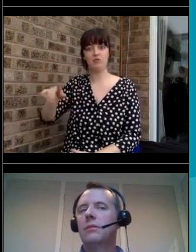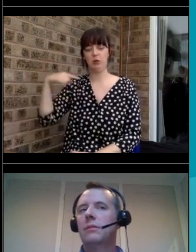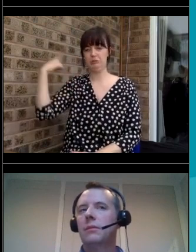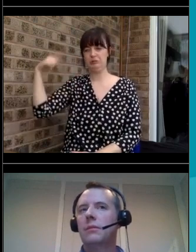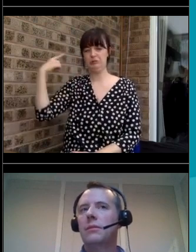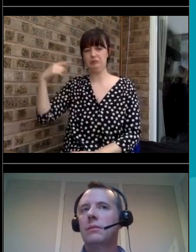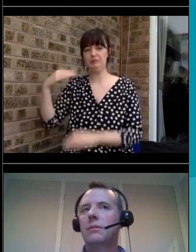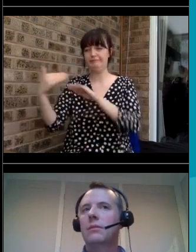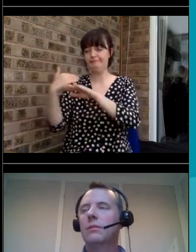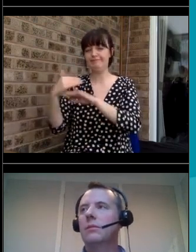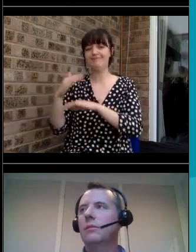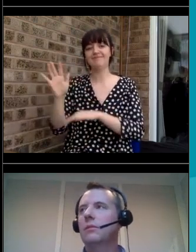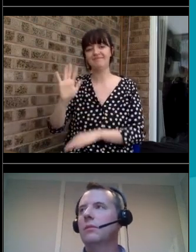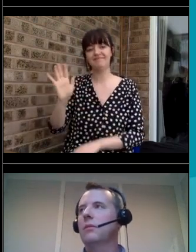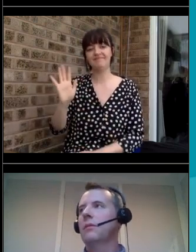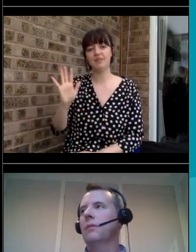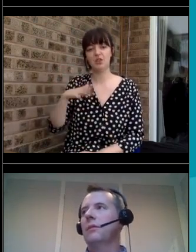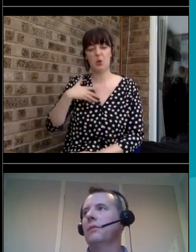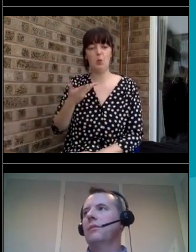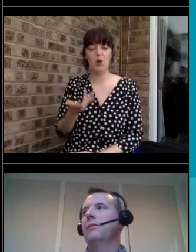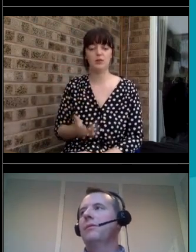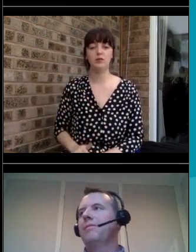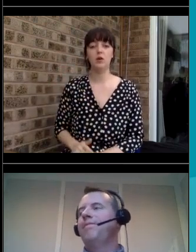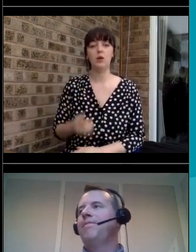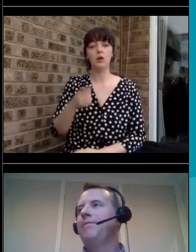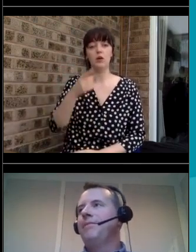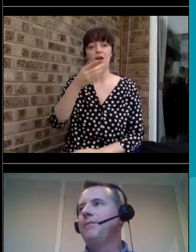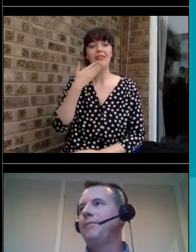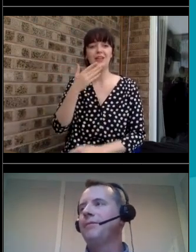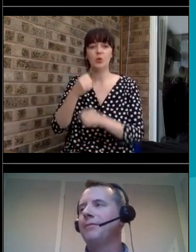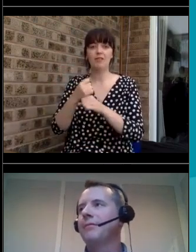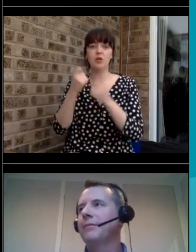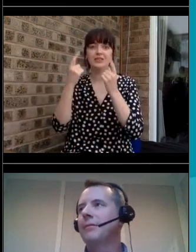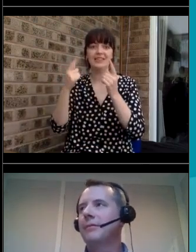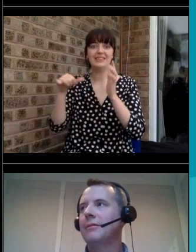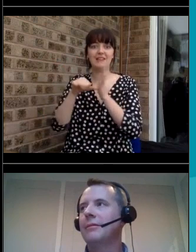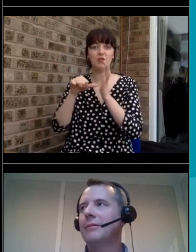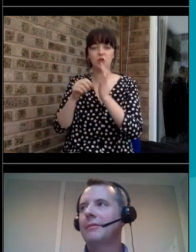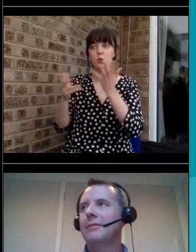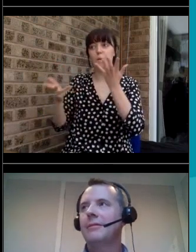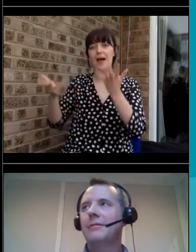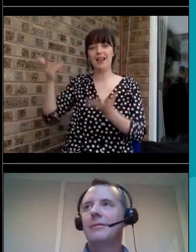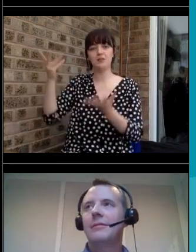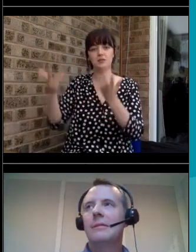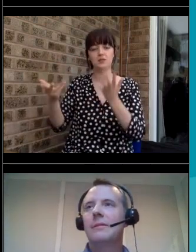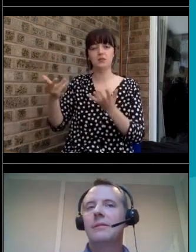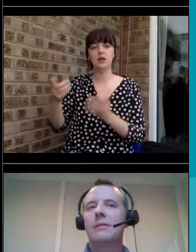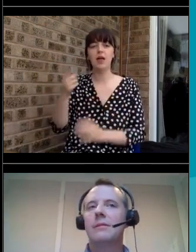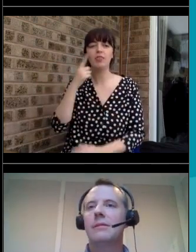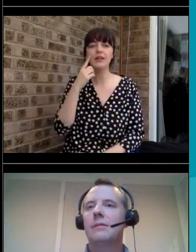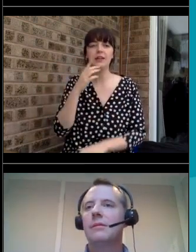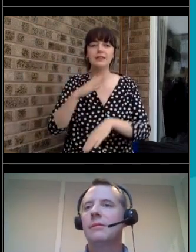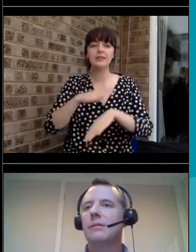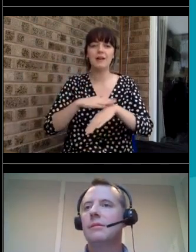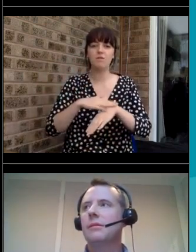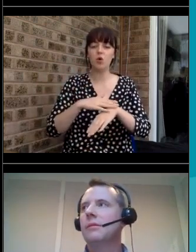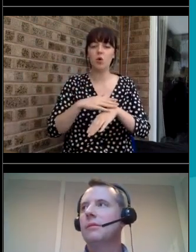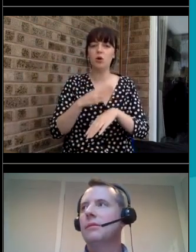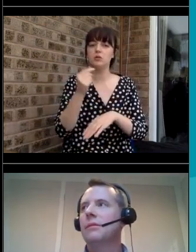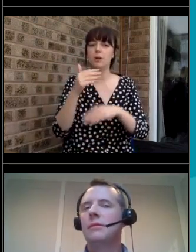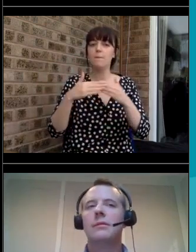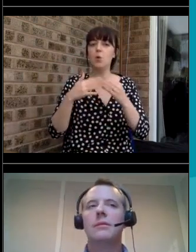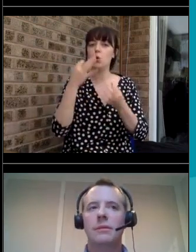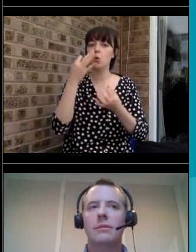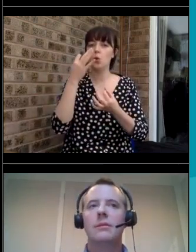Thank you, Gary. It is always a difficult balance. I think we've got time for a couple more questions before we close this evening.